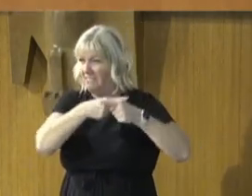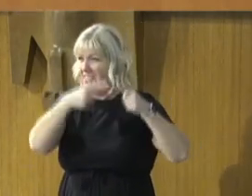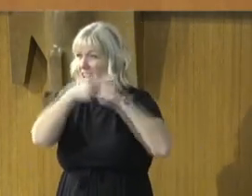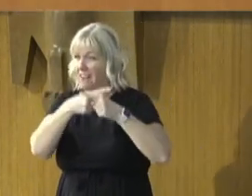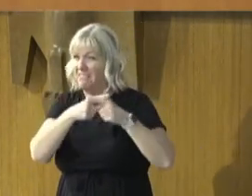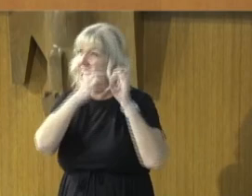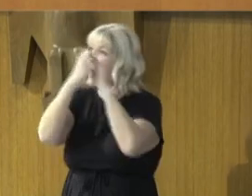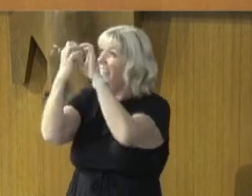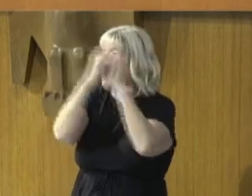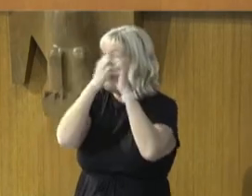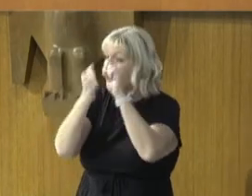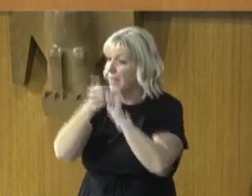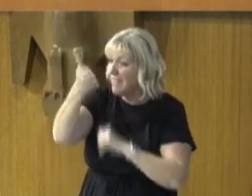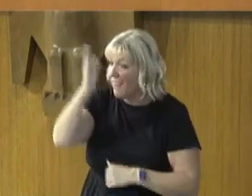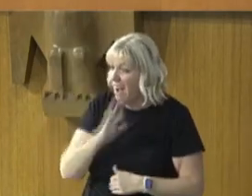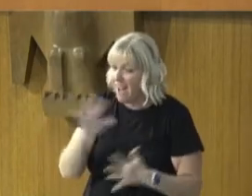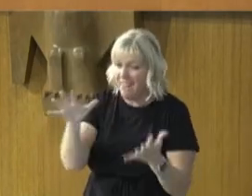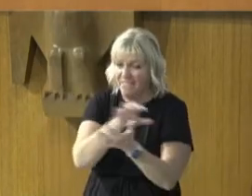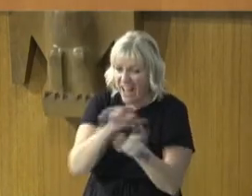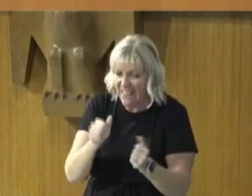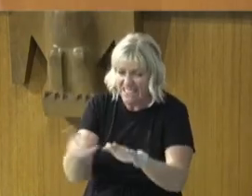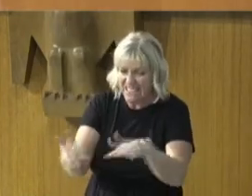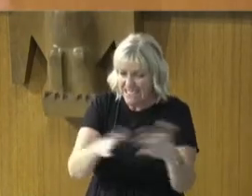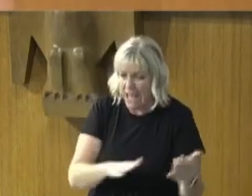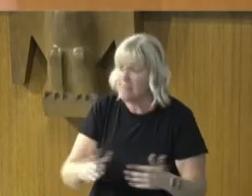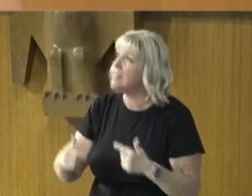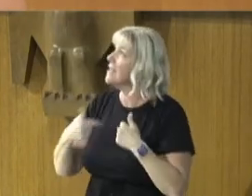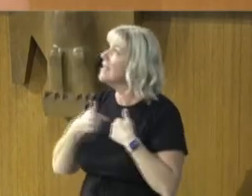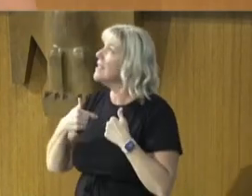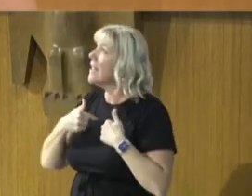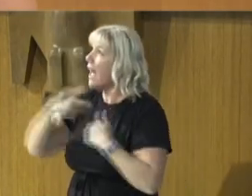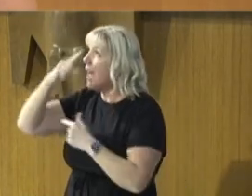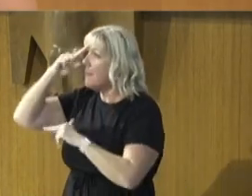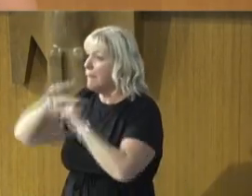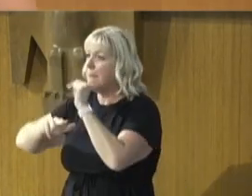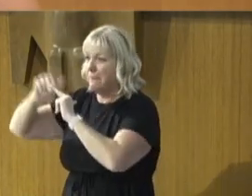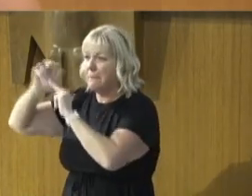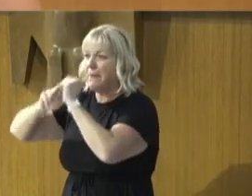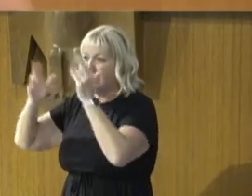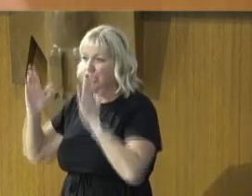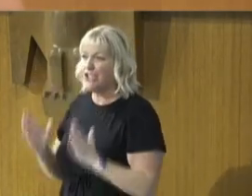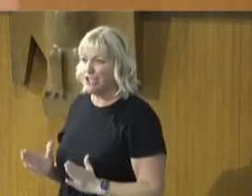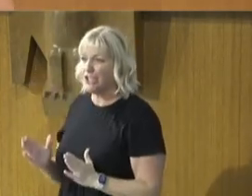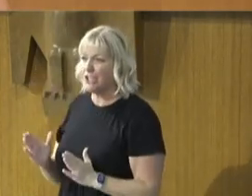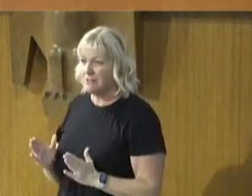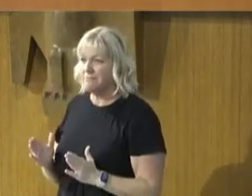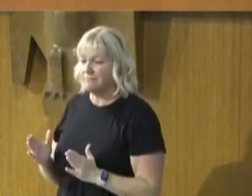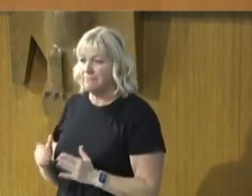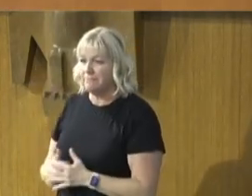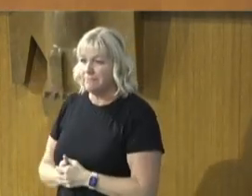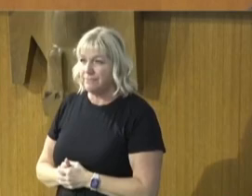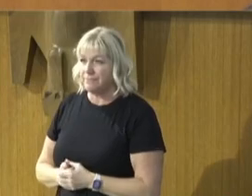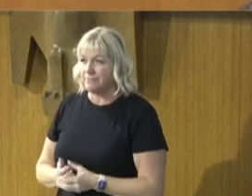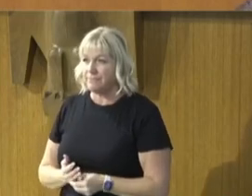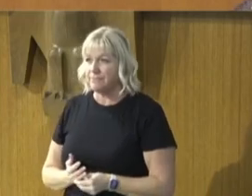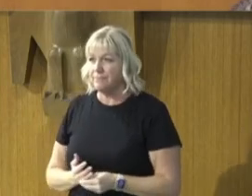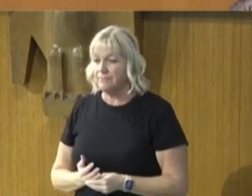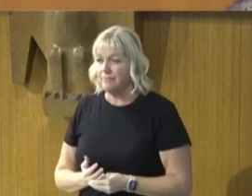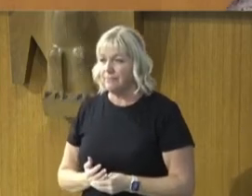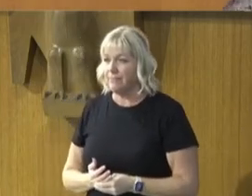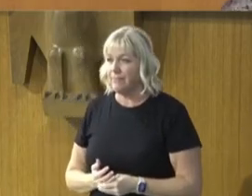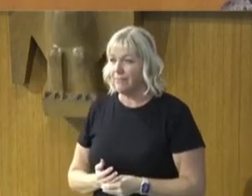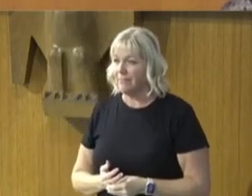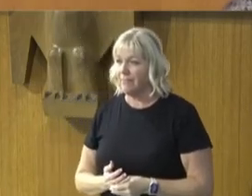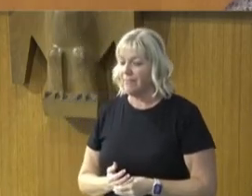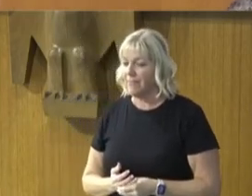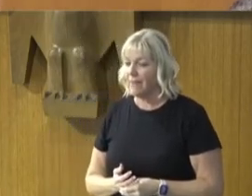with God and violence and death, I am a builder. I hear